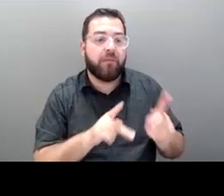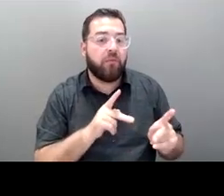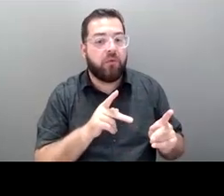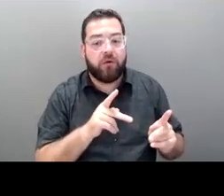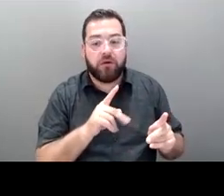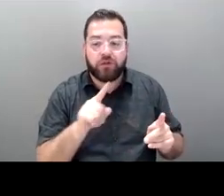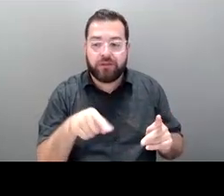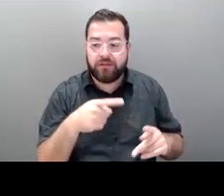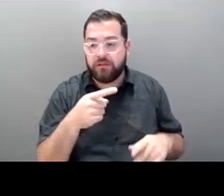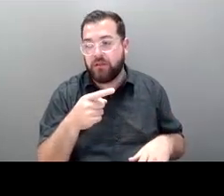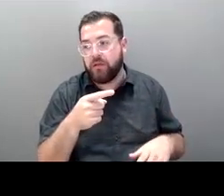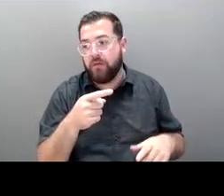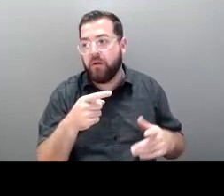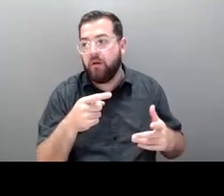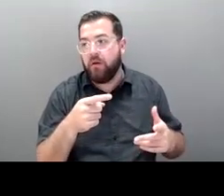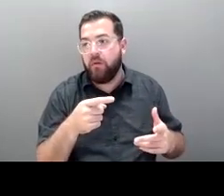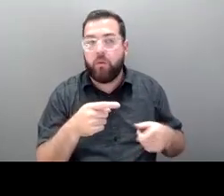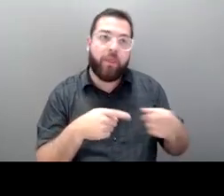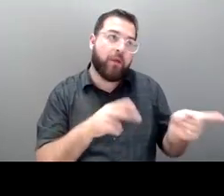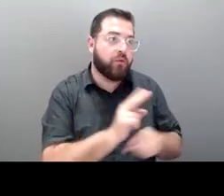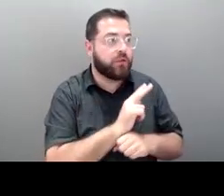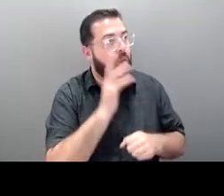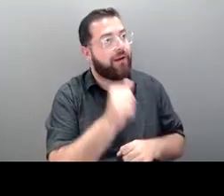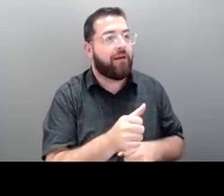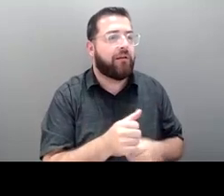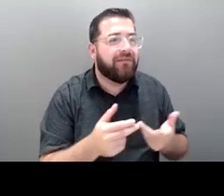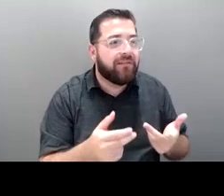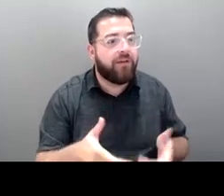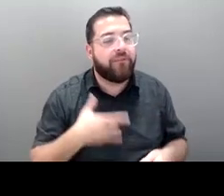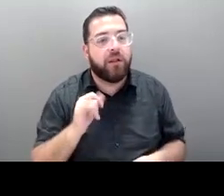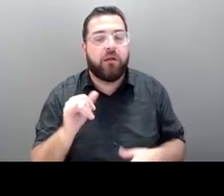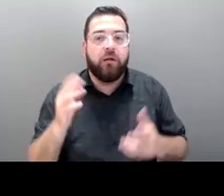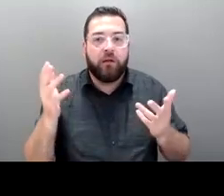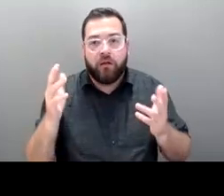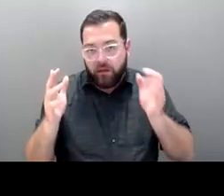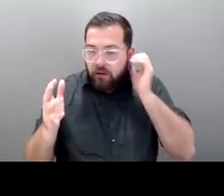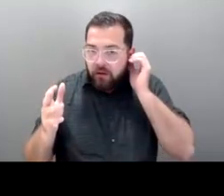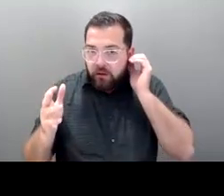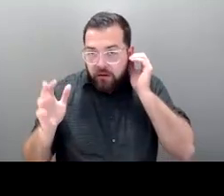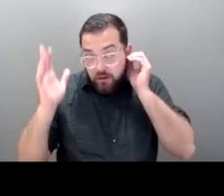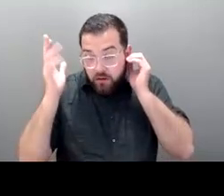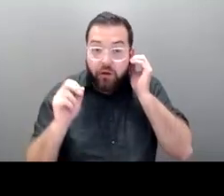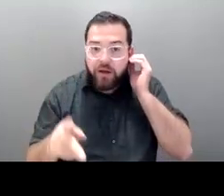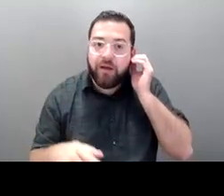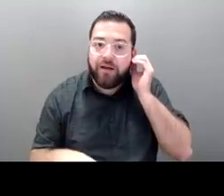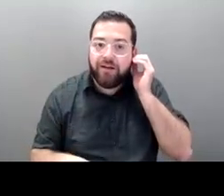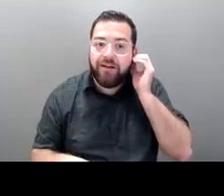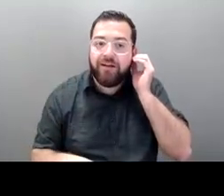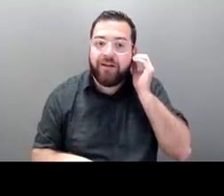point where I feel like, okay. Yeah. It's not it